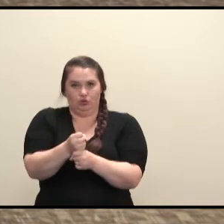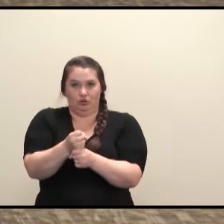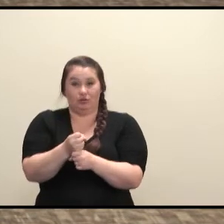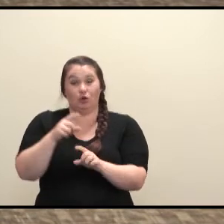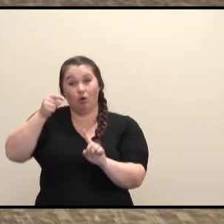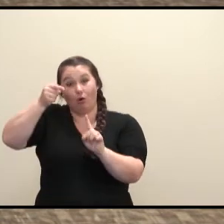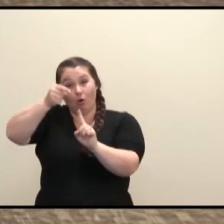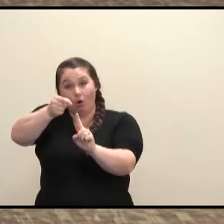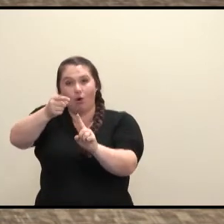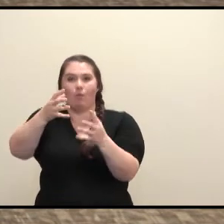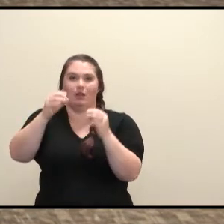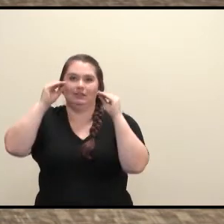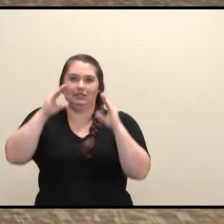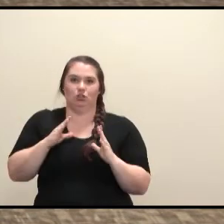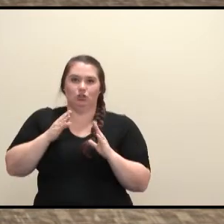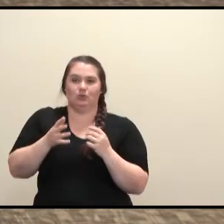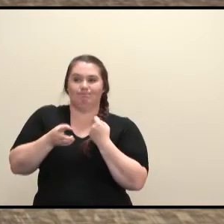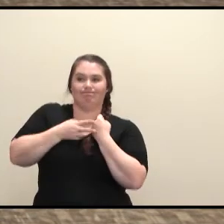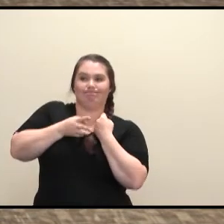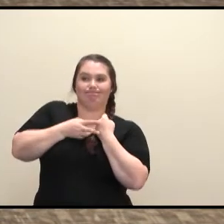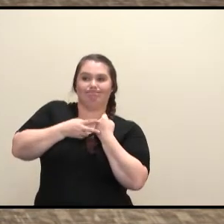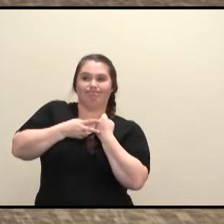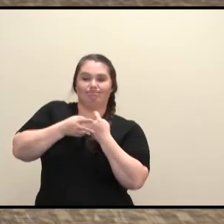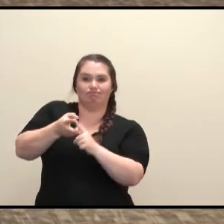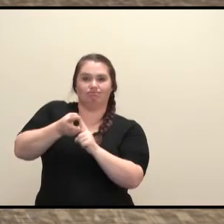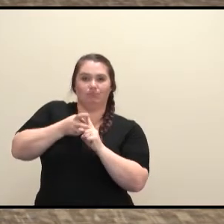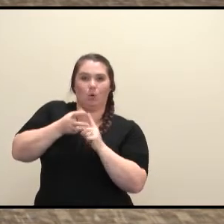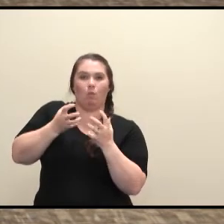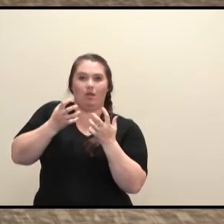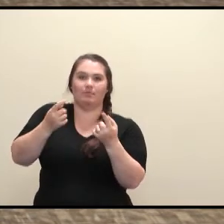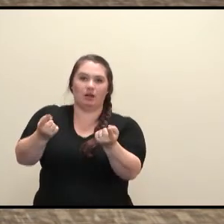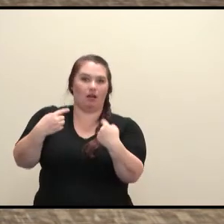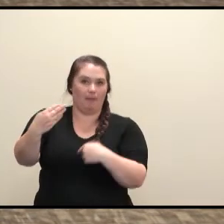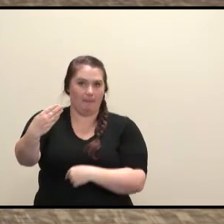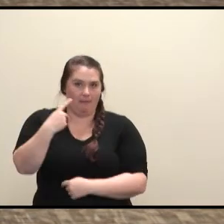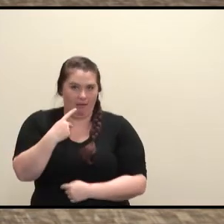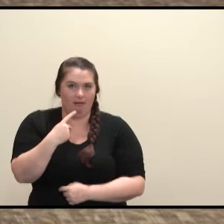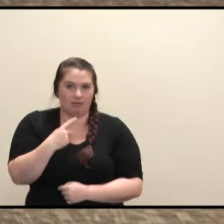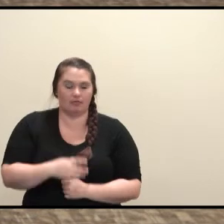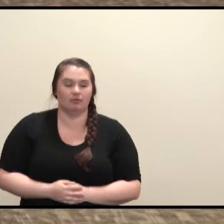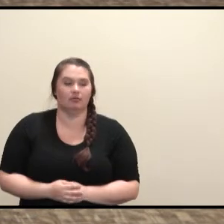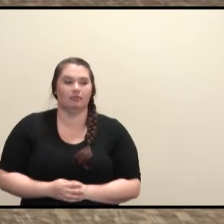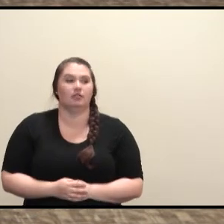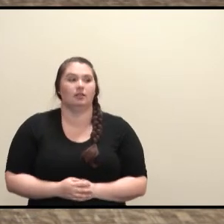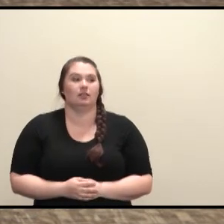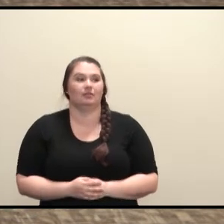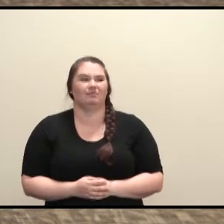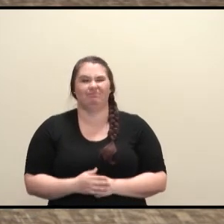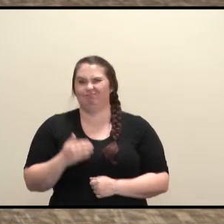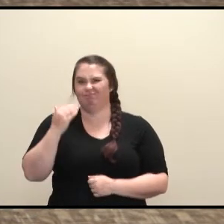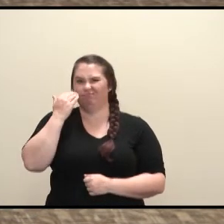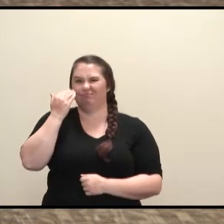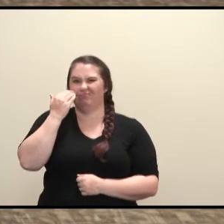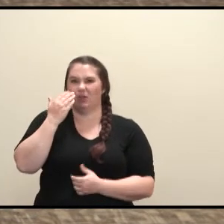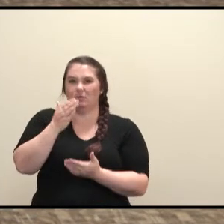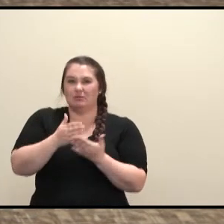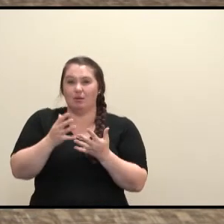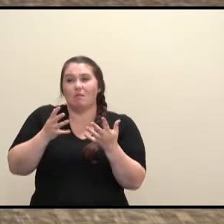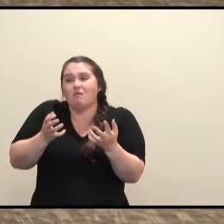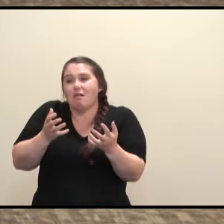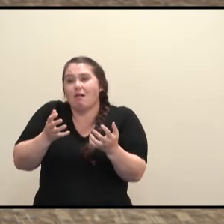was truly teacher retention. We want them to come back. And so I know some of them would have liked to have had that money